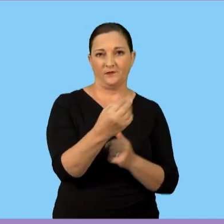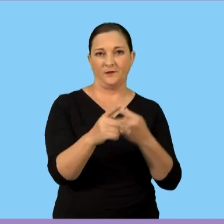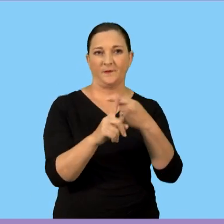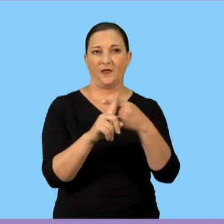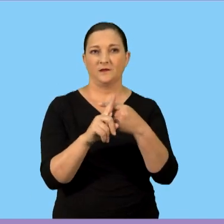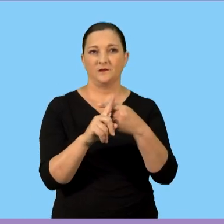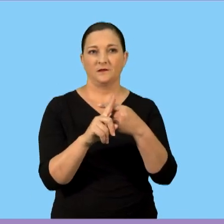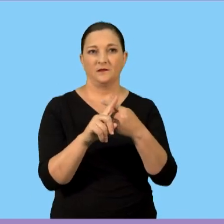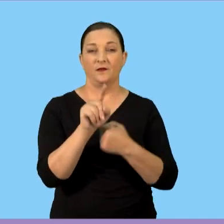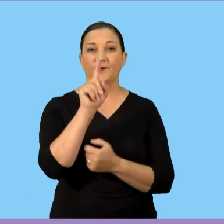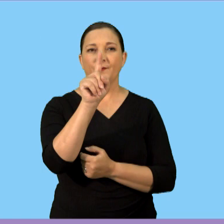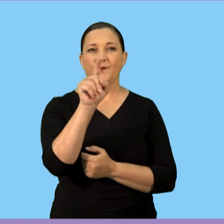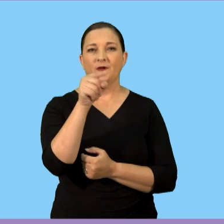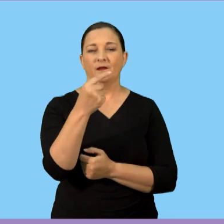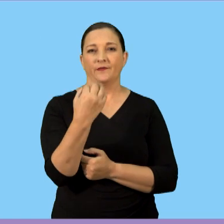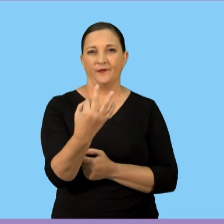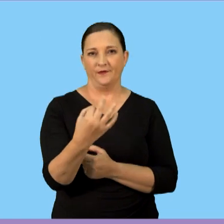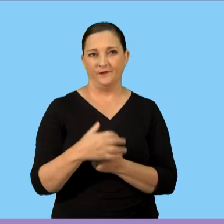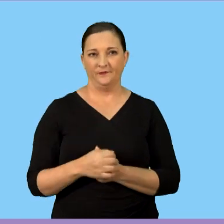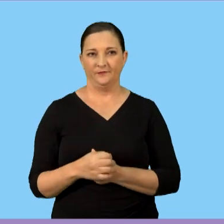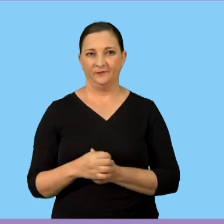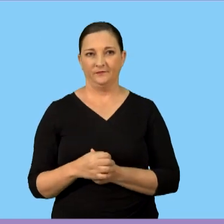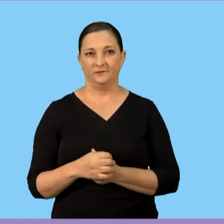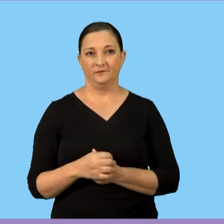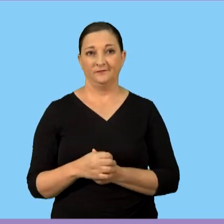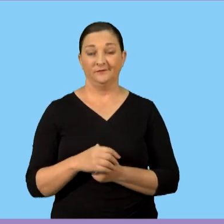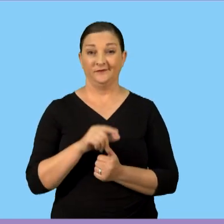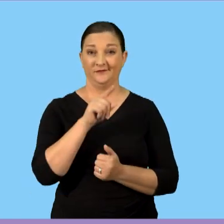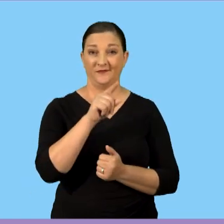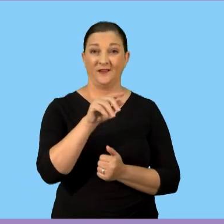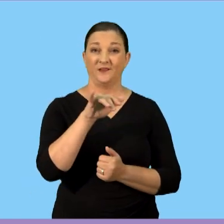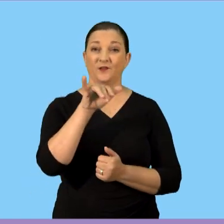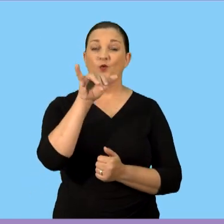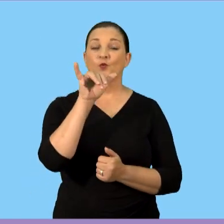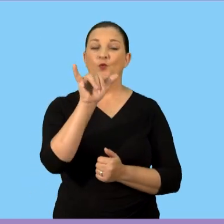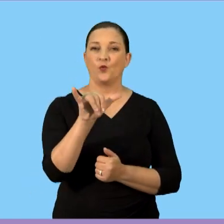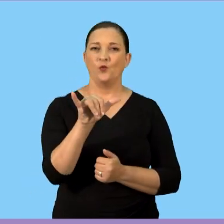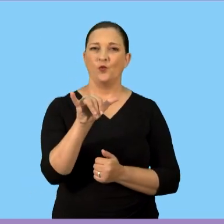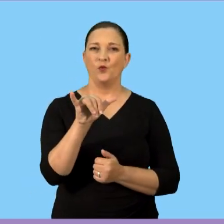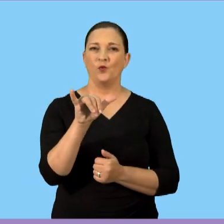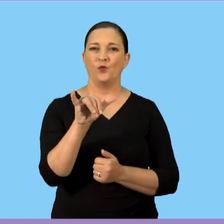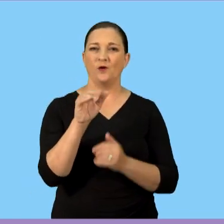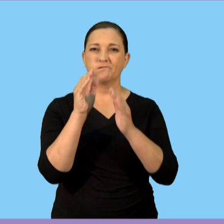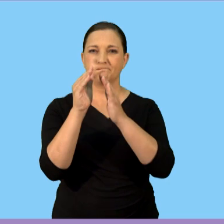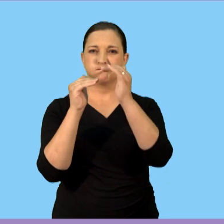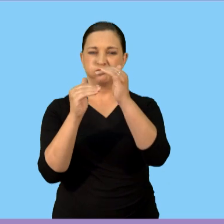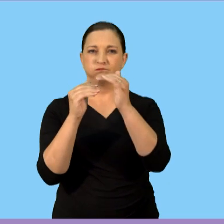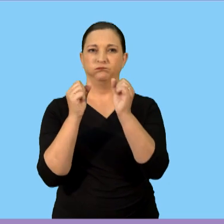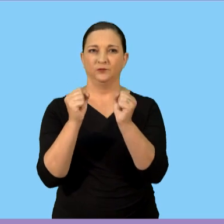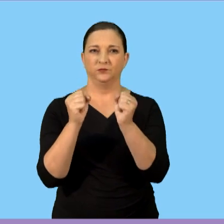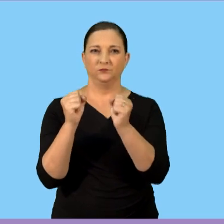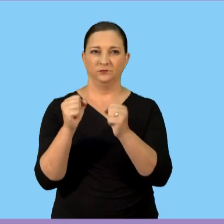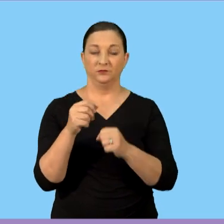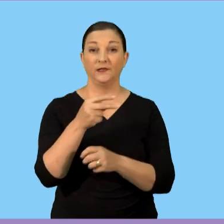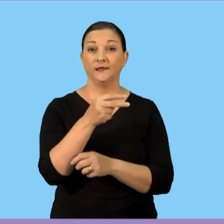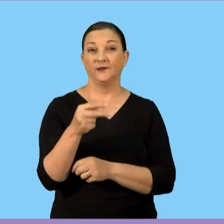6/3 plus 1/3, and that y squared remains as it is.